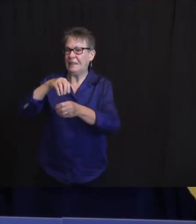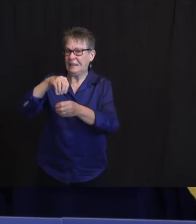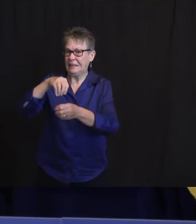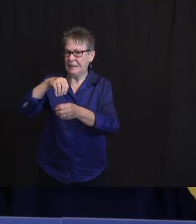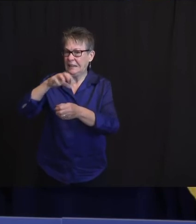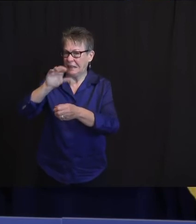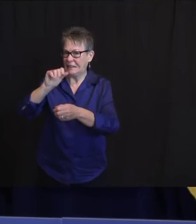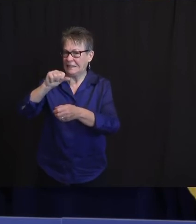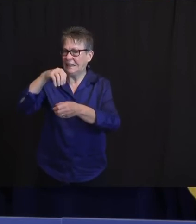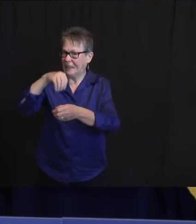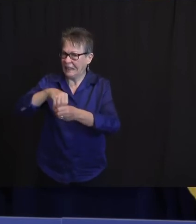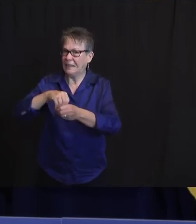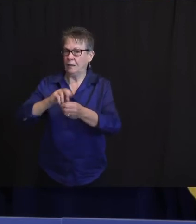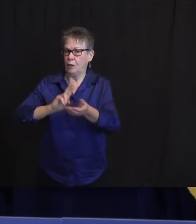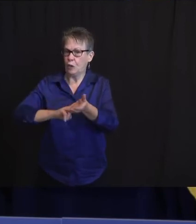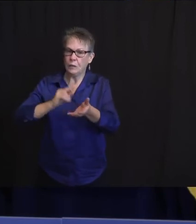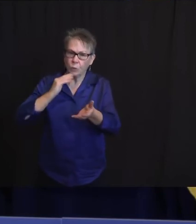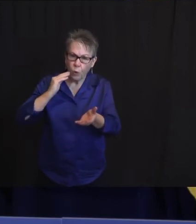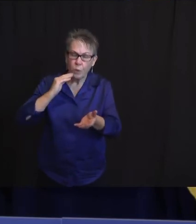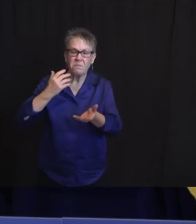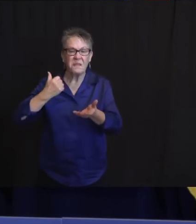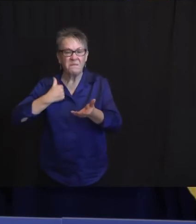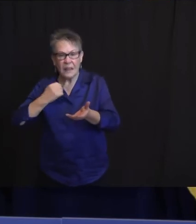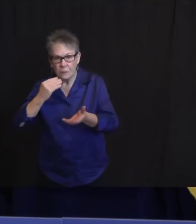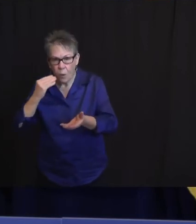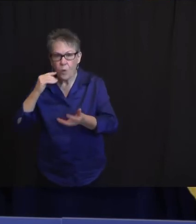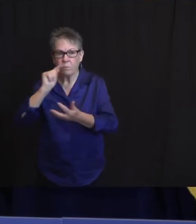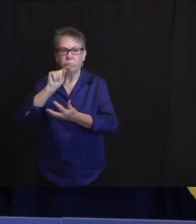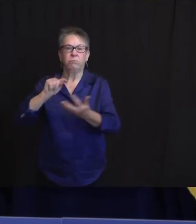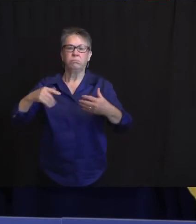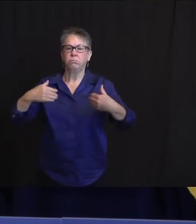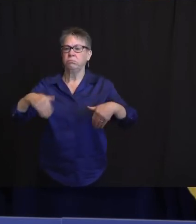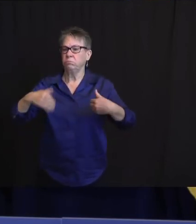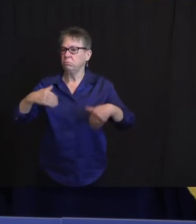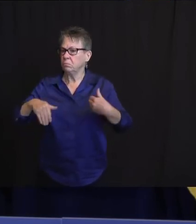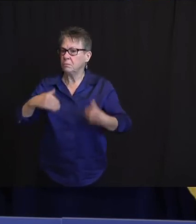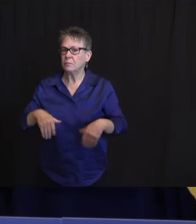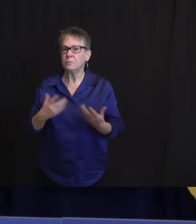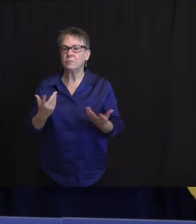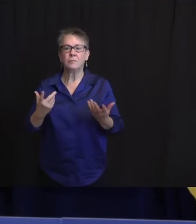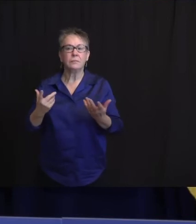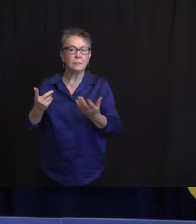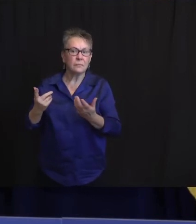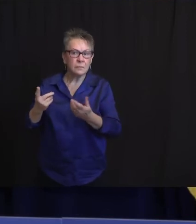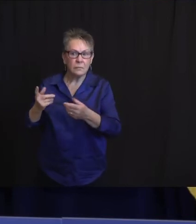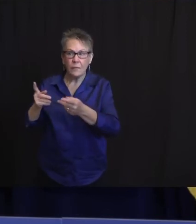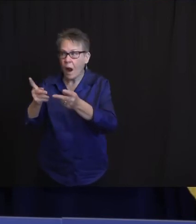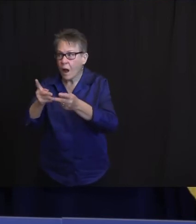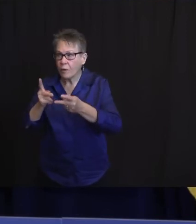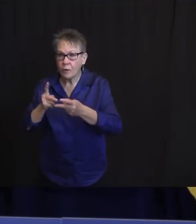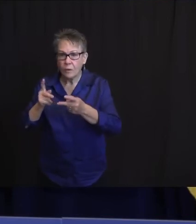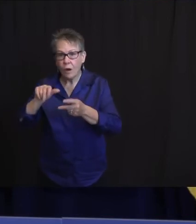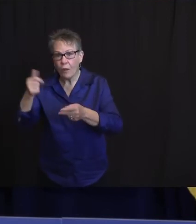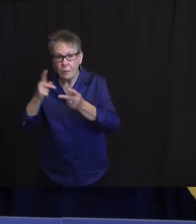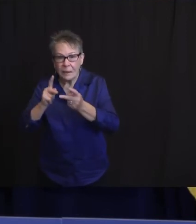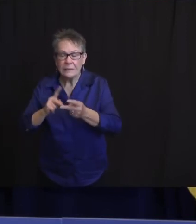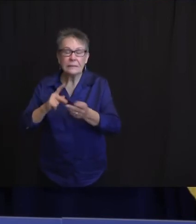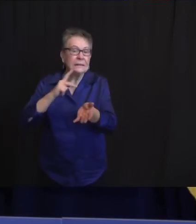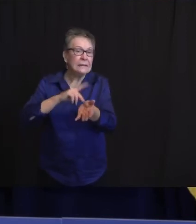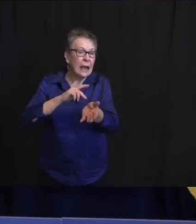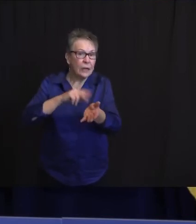other congregate settings, such as psychiatric hospitals, centers for the intellectual or developmental